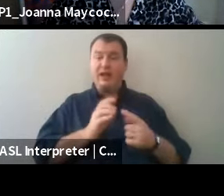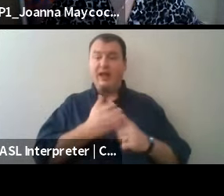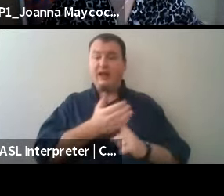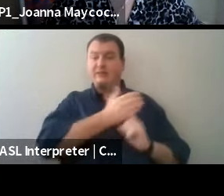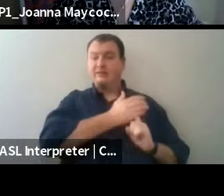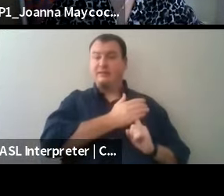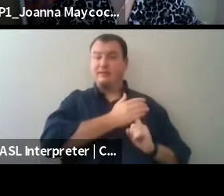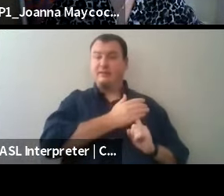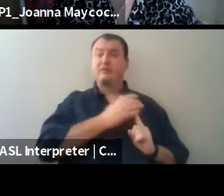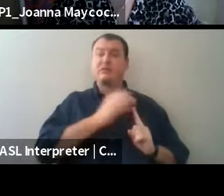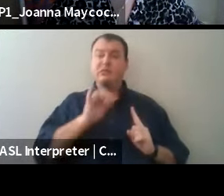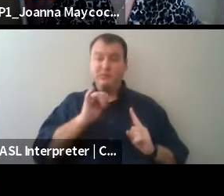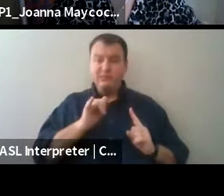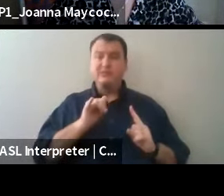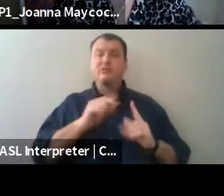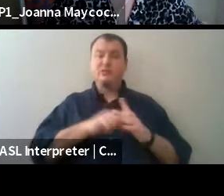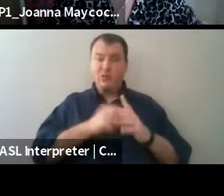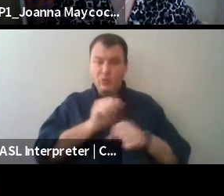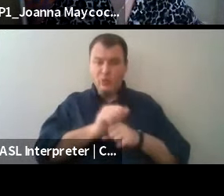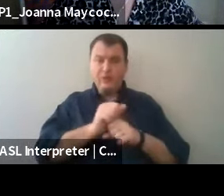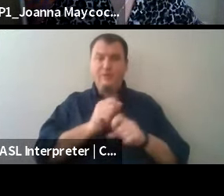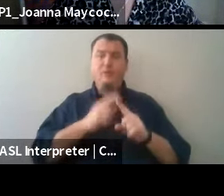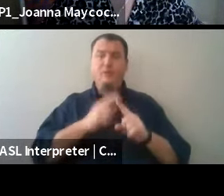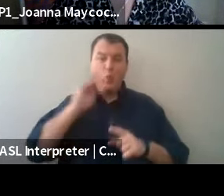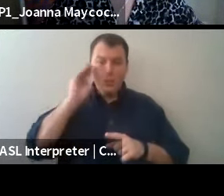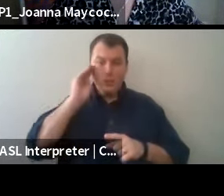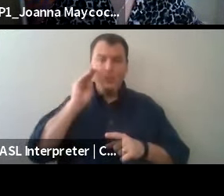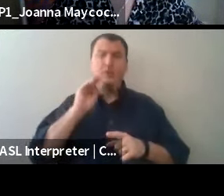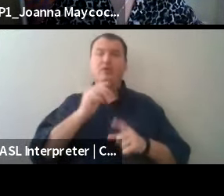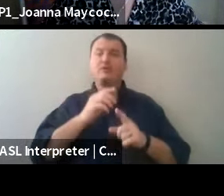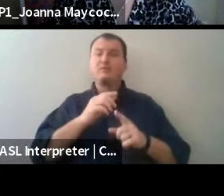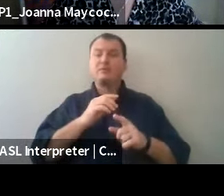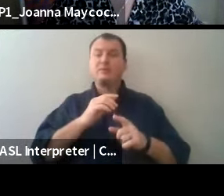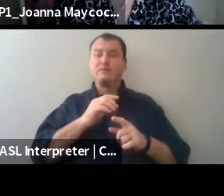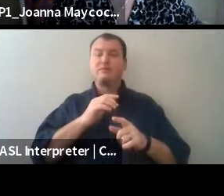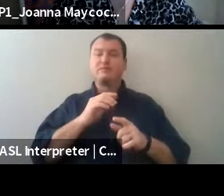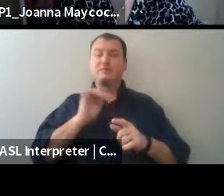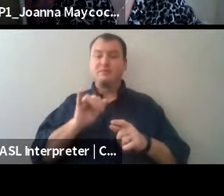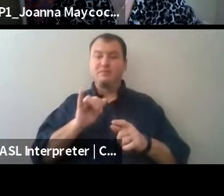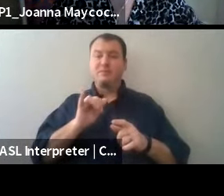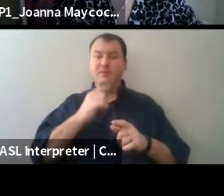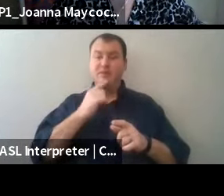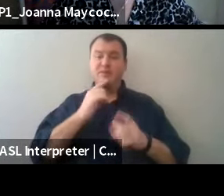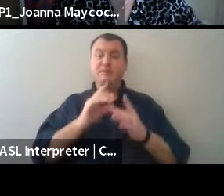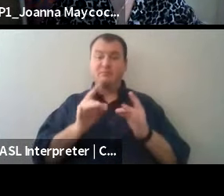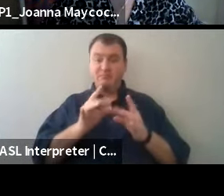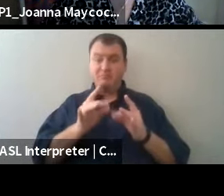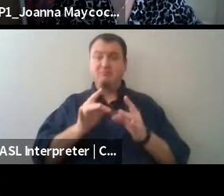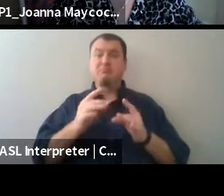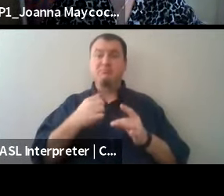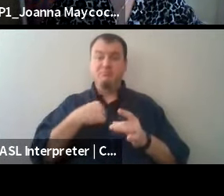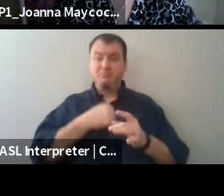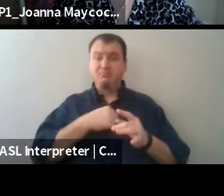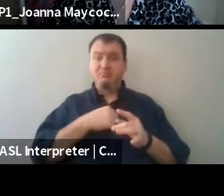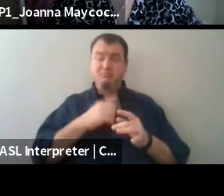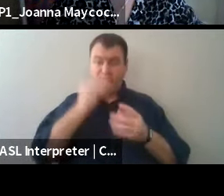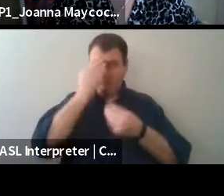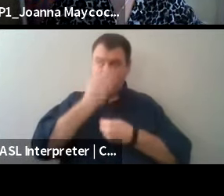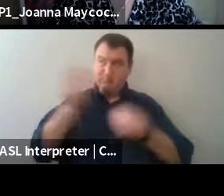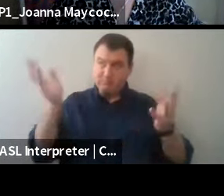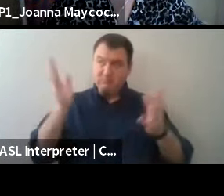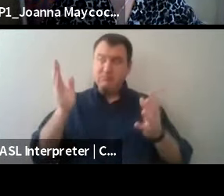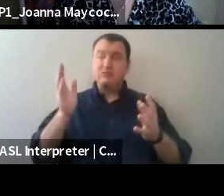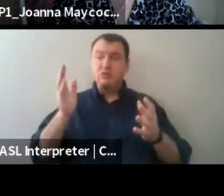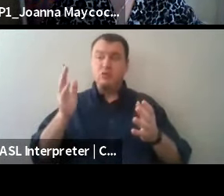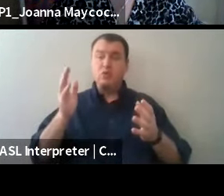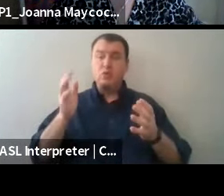office, team started working from house, from their homes. And we said, then we arranged with our stakeholders that who would do, you know, at